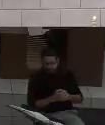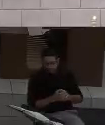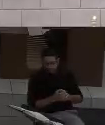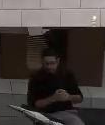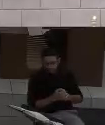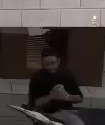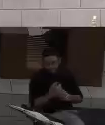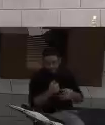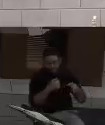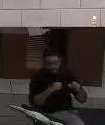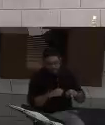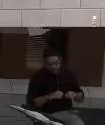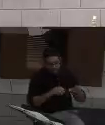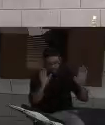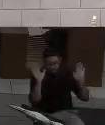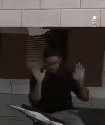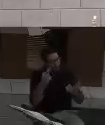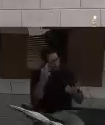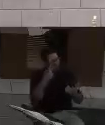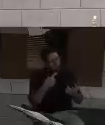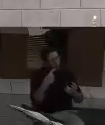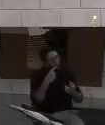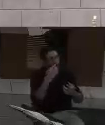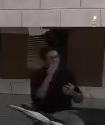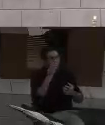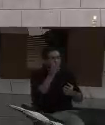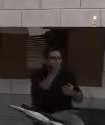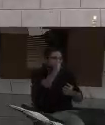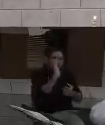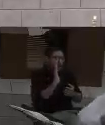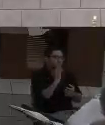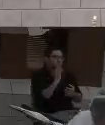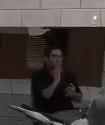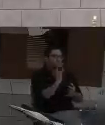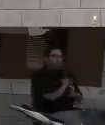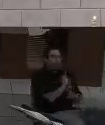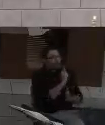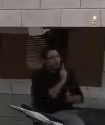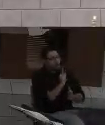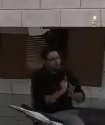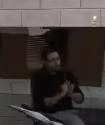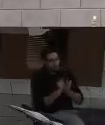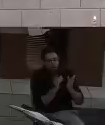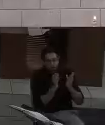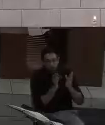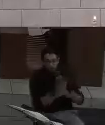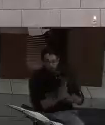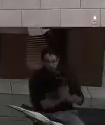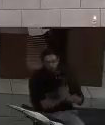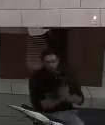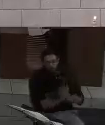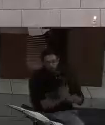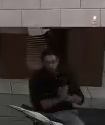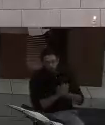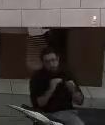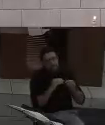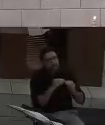every care and hour of prayer. And